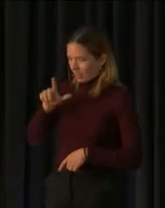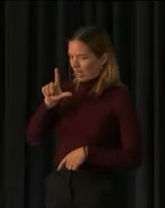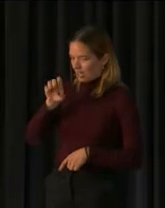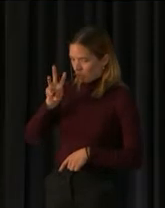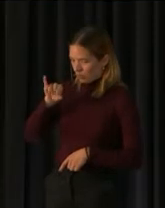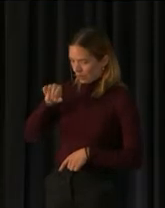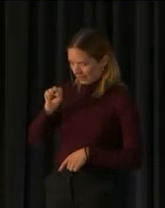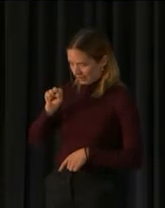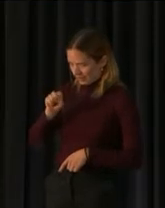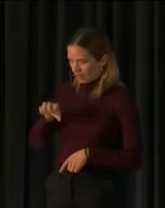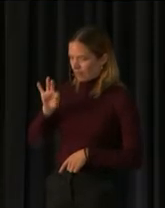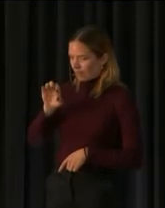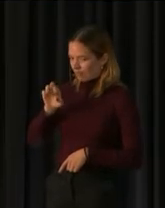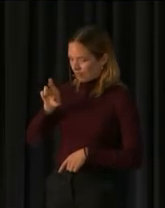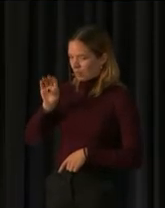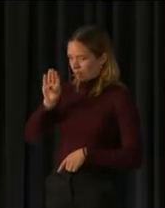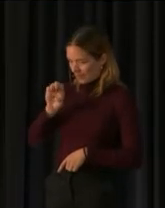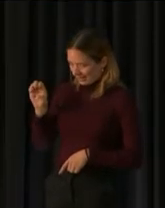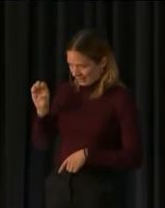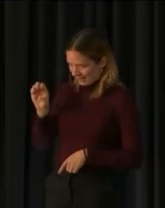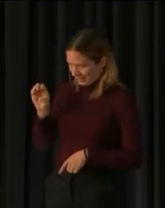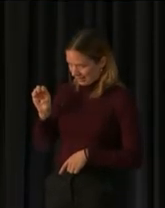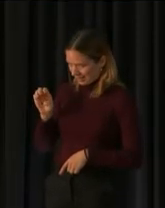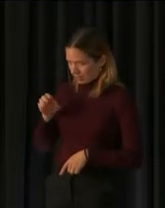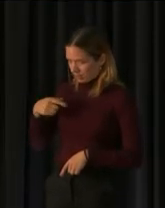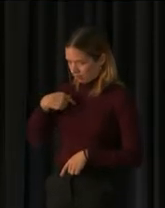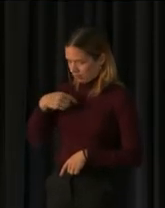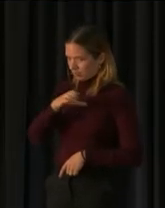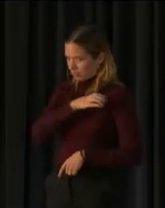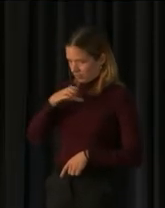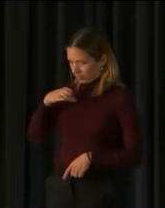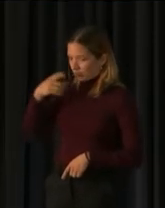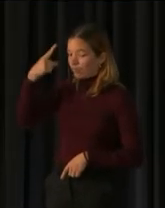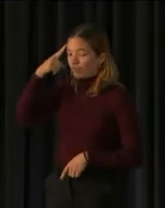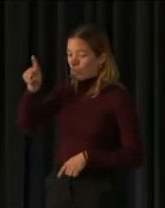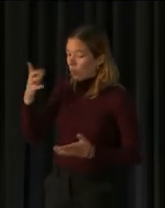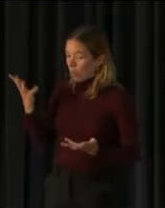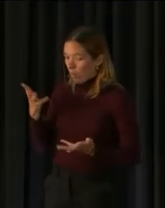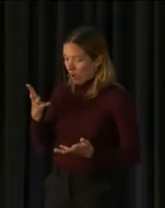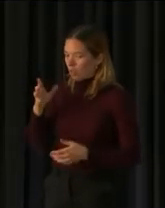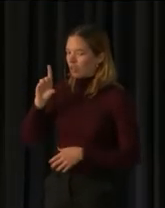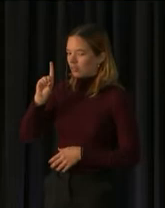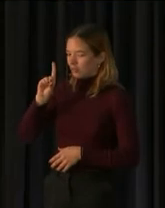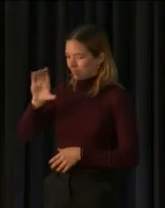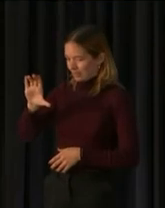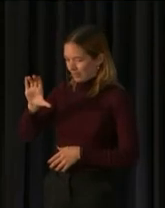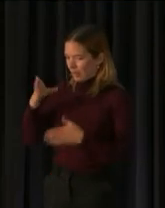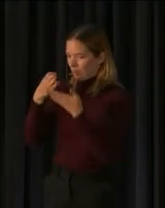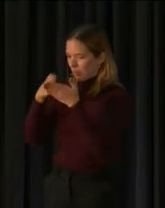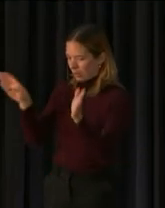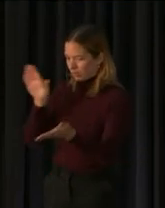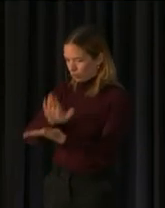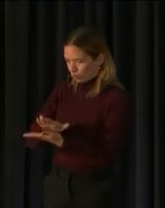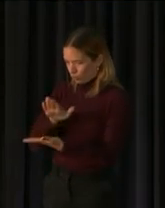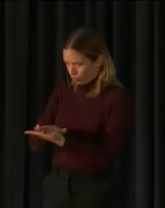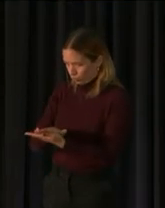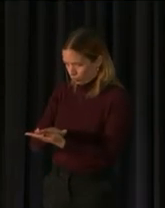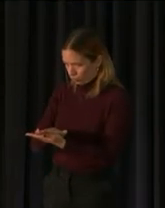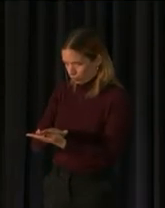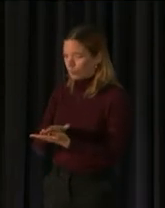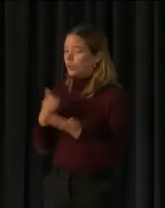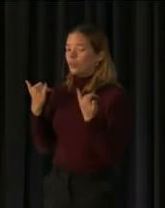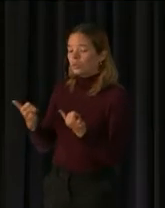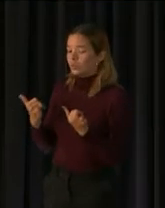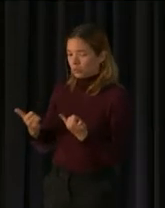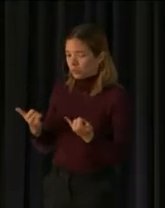Public Schools, and we are looking forward to chatting with you more this evening about how DCPS continues to prioritize health